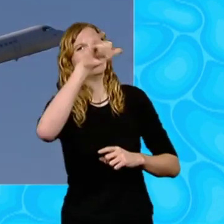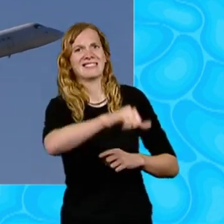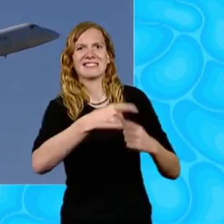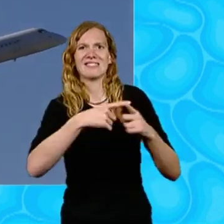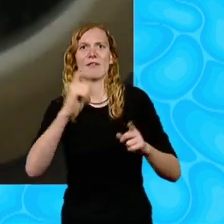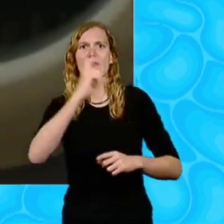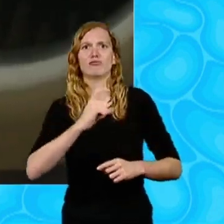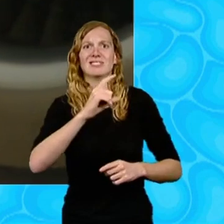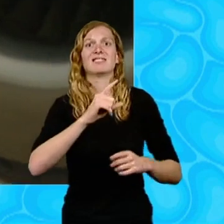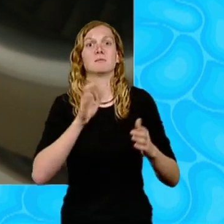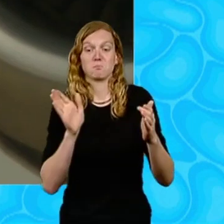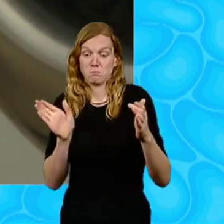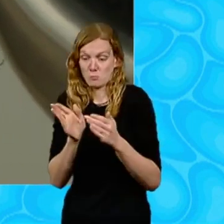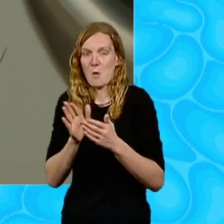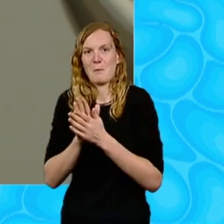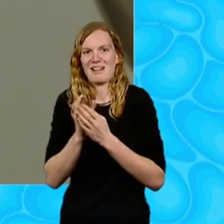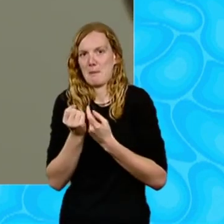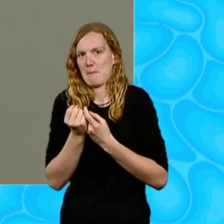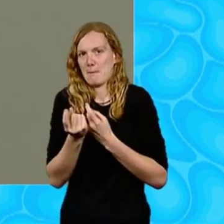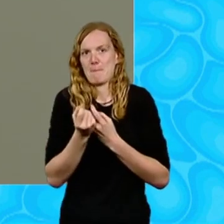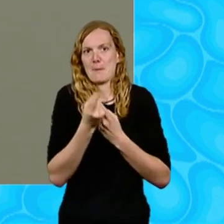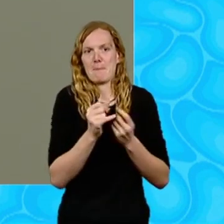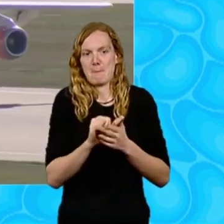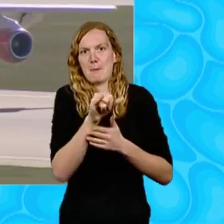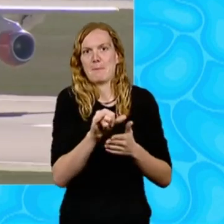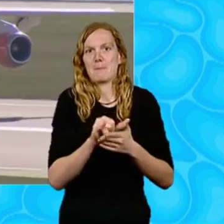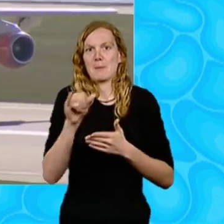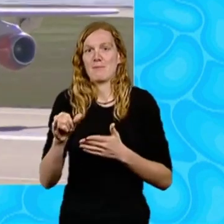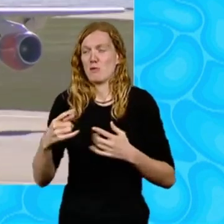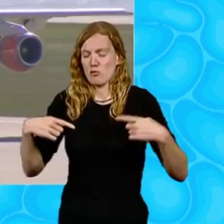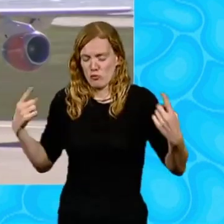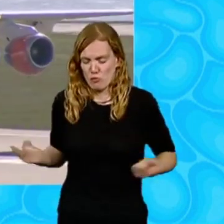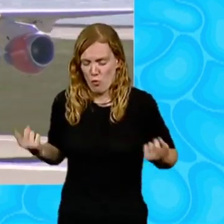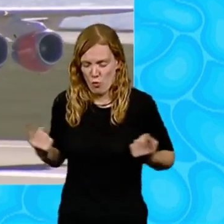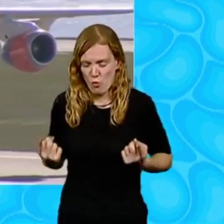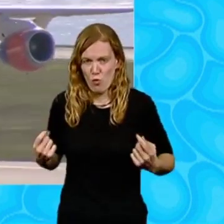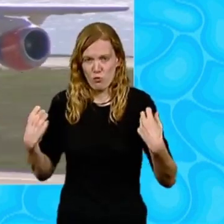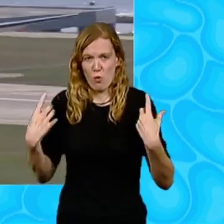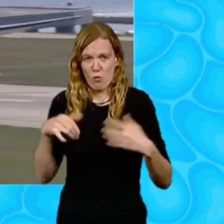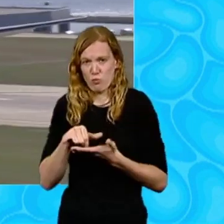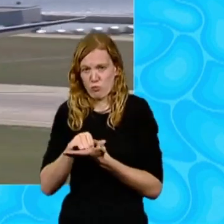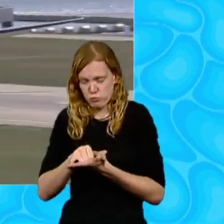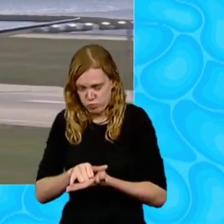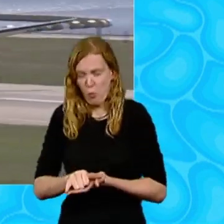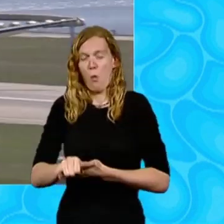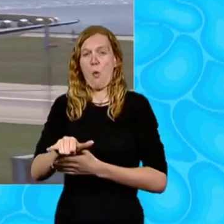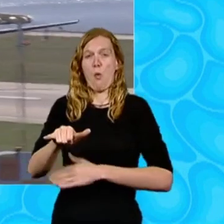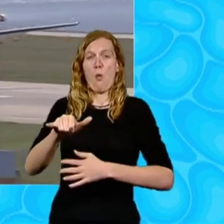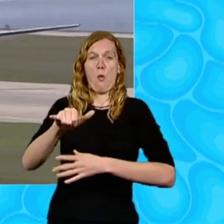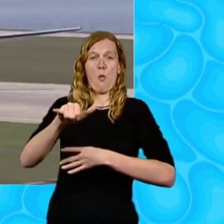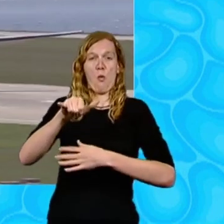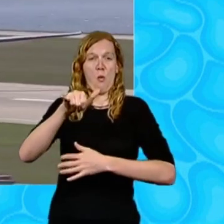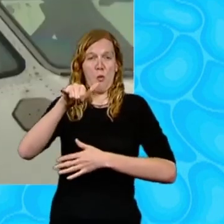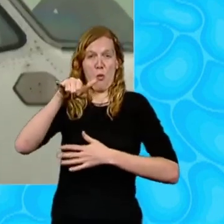propellers, and planes with jet engines. Planes taking off, planes landing,